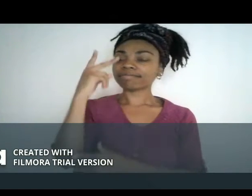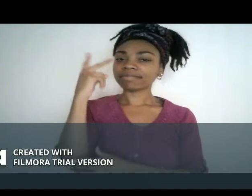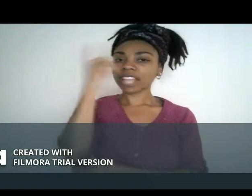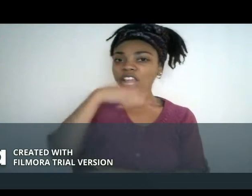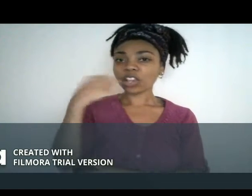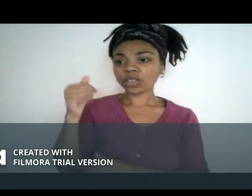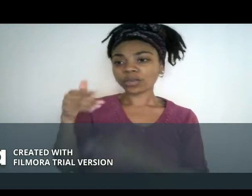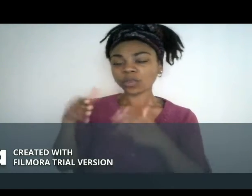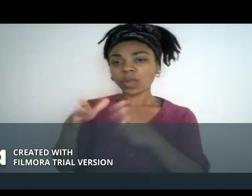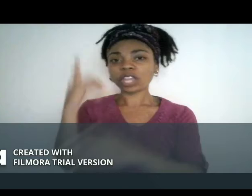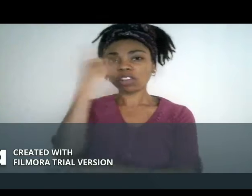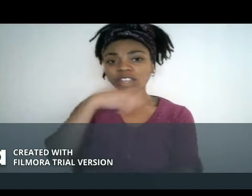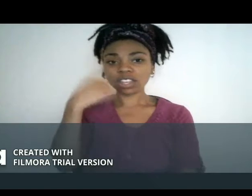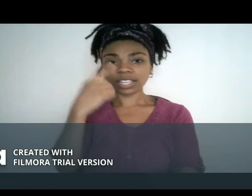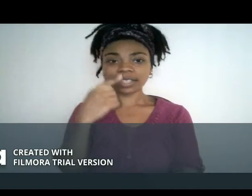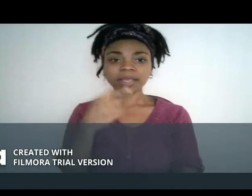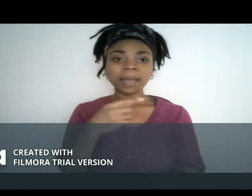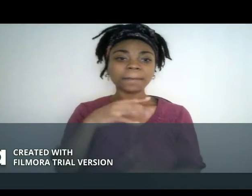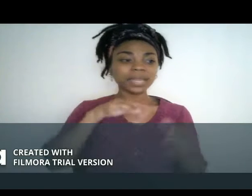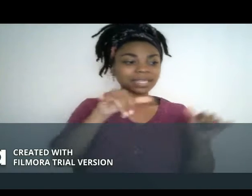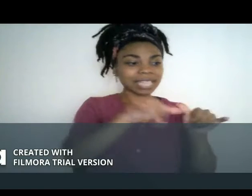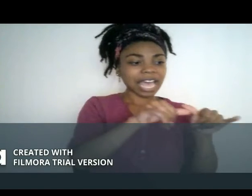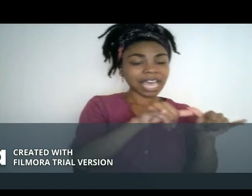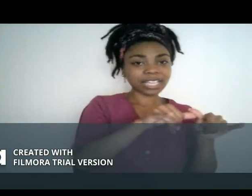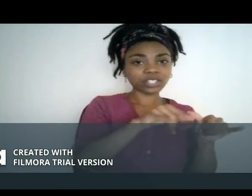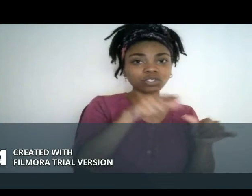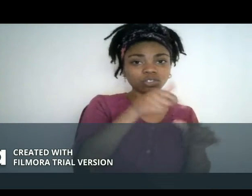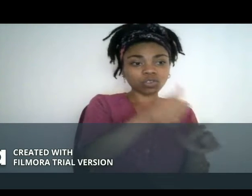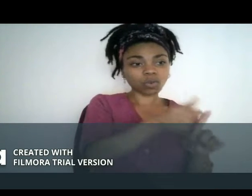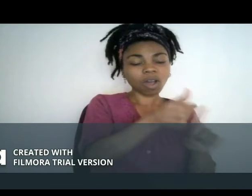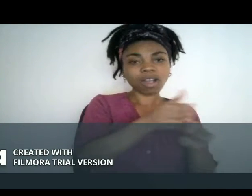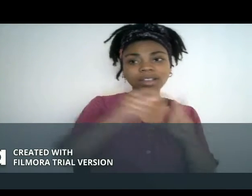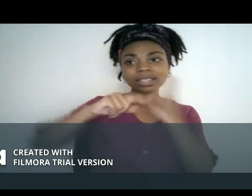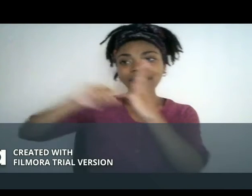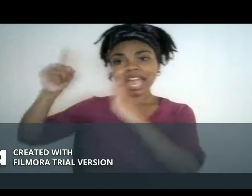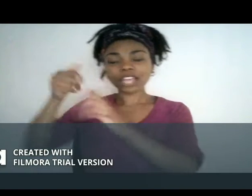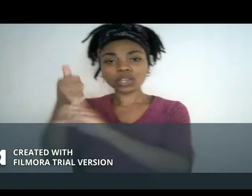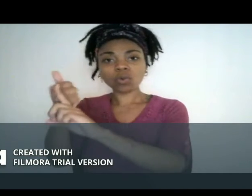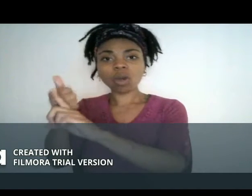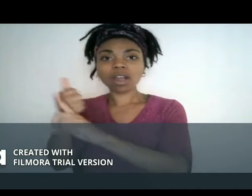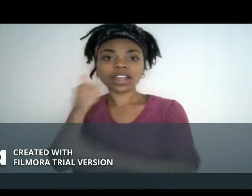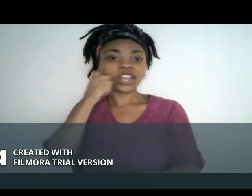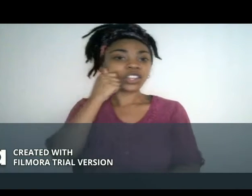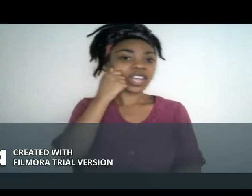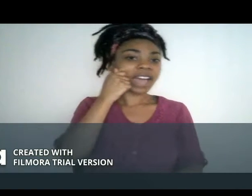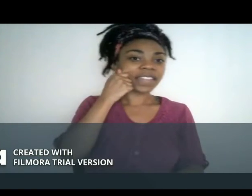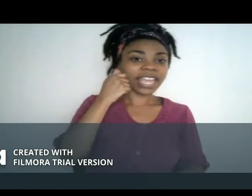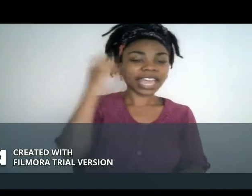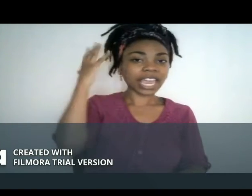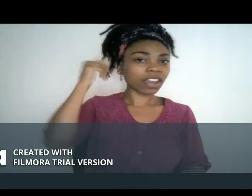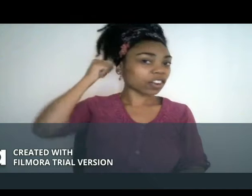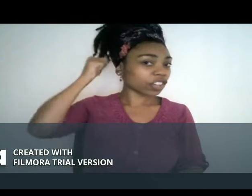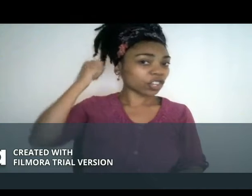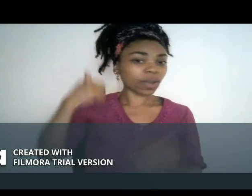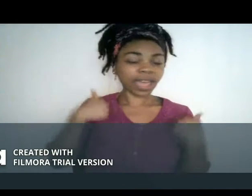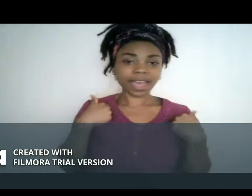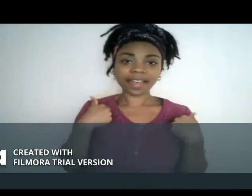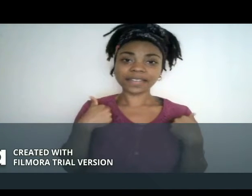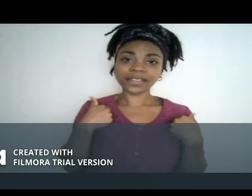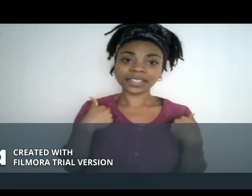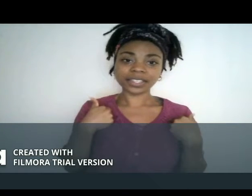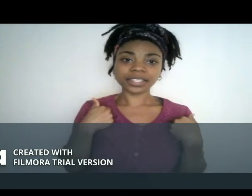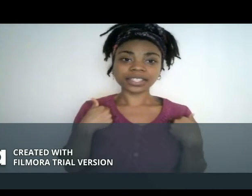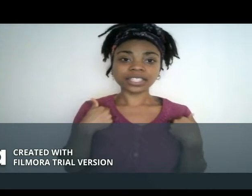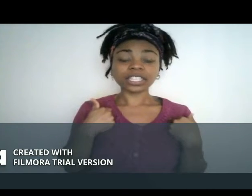supposed to look the way you look, be the size you are, be the height that you are, be the complexion you are, have the hair that you have.